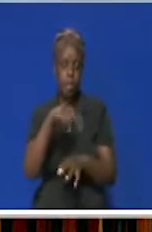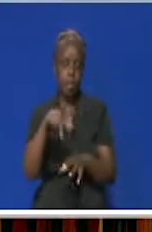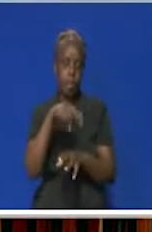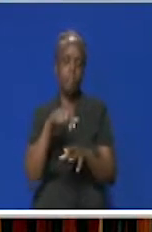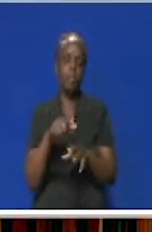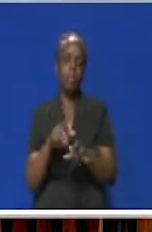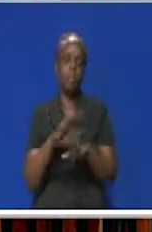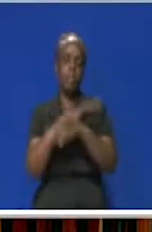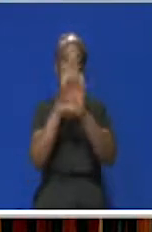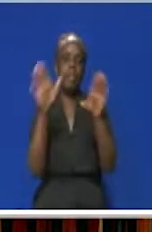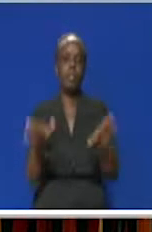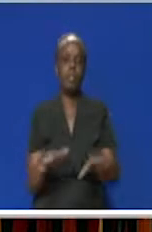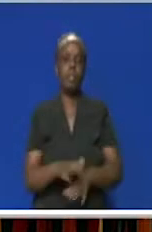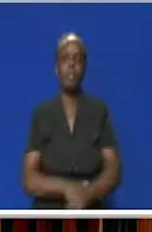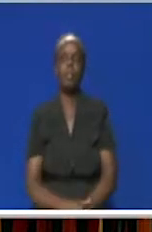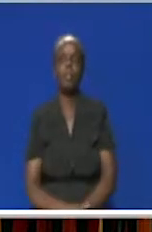our environment.